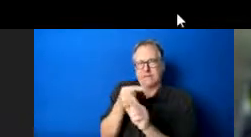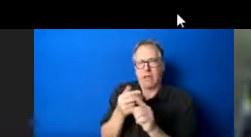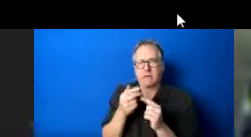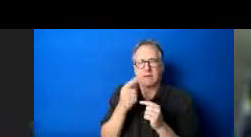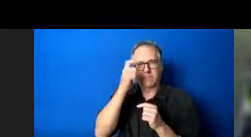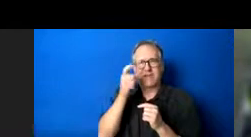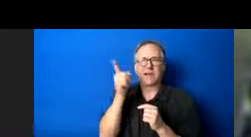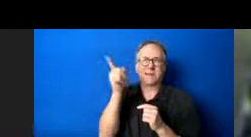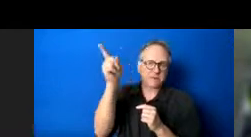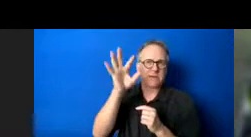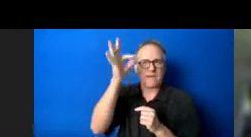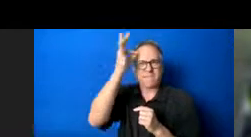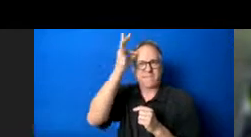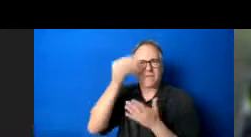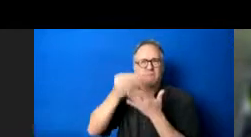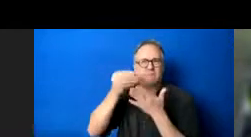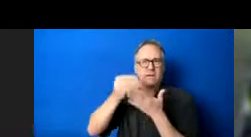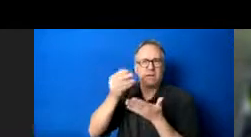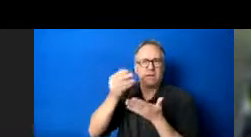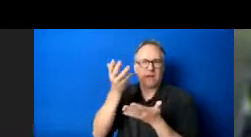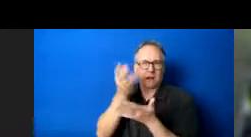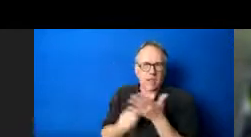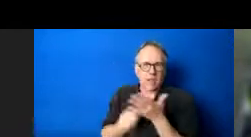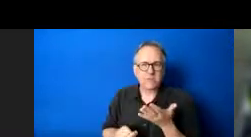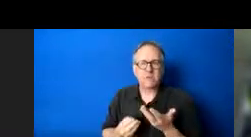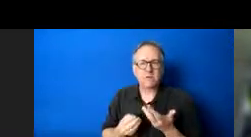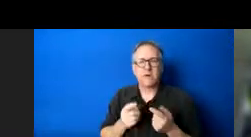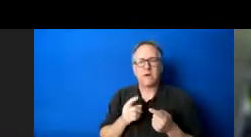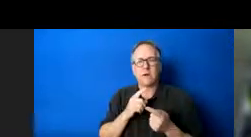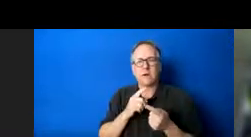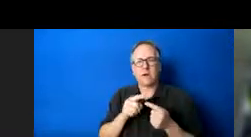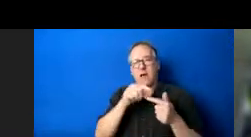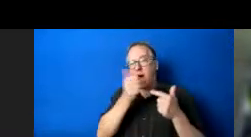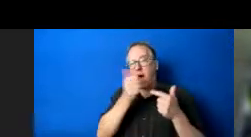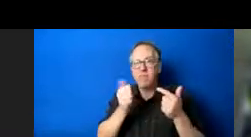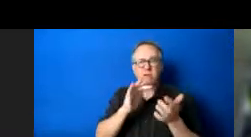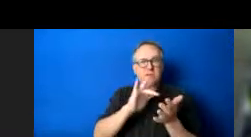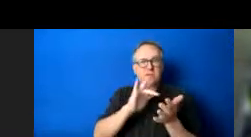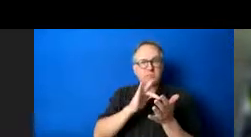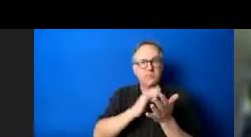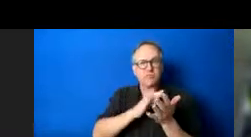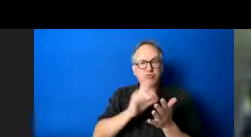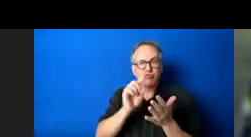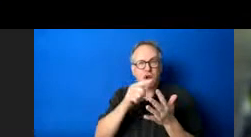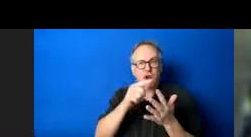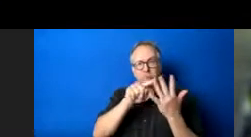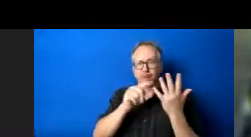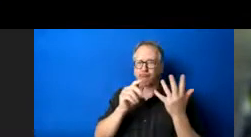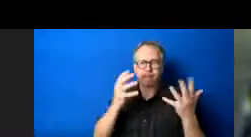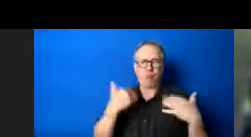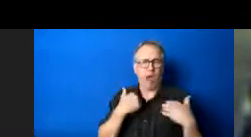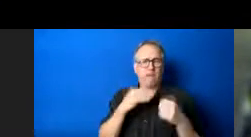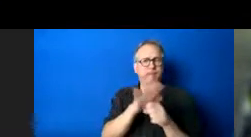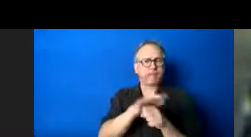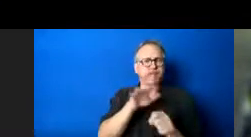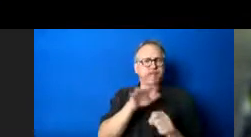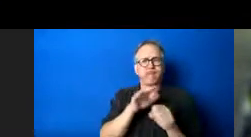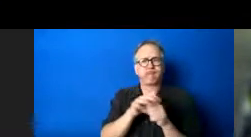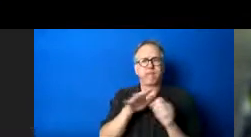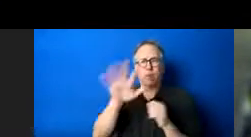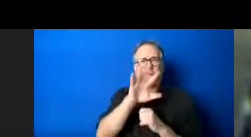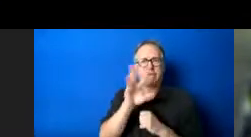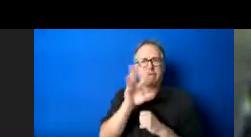that loss of federal funding. But as far as the other ones go, there's really great supply across the state. And if folks